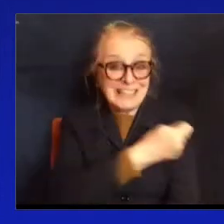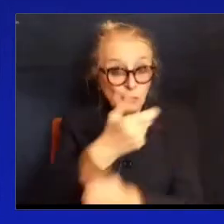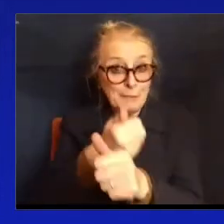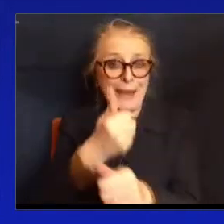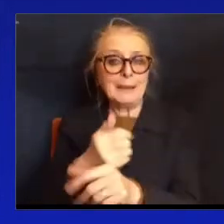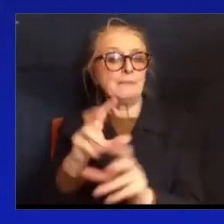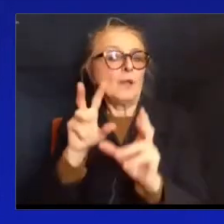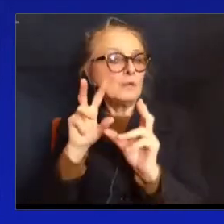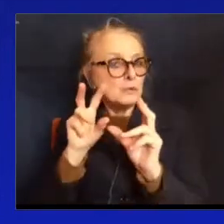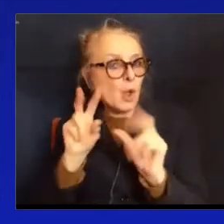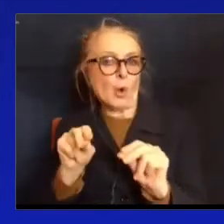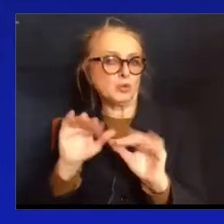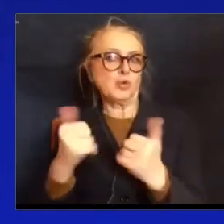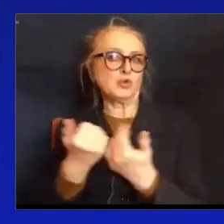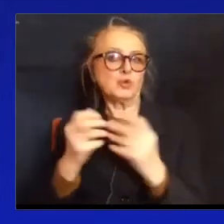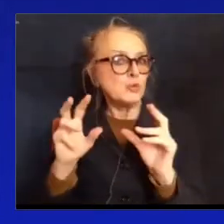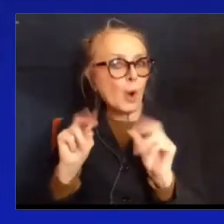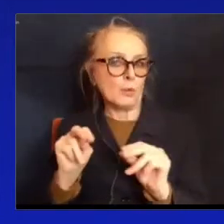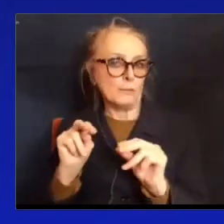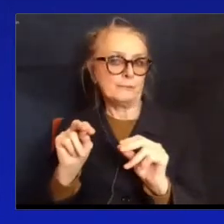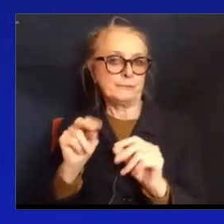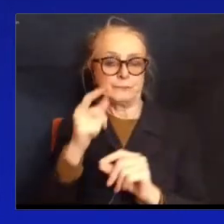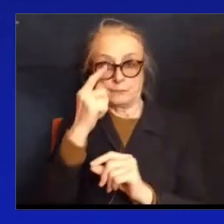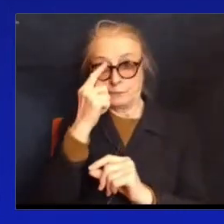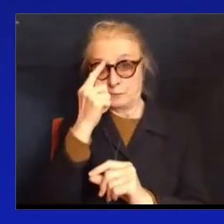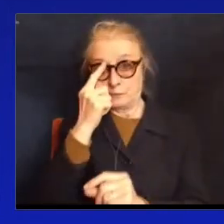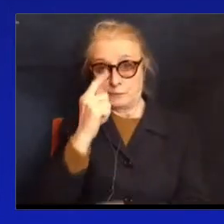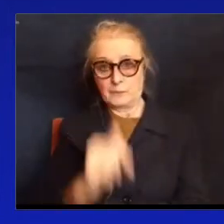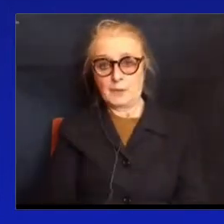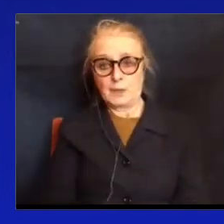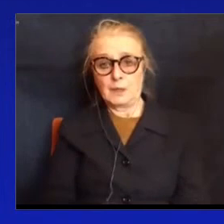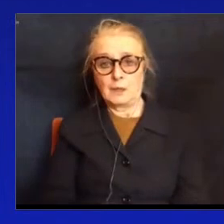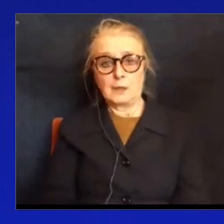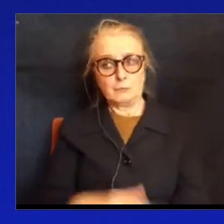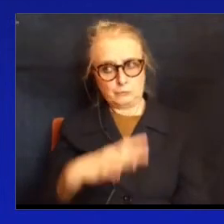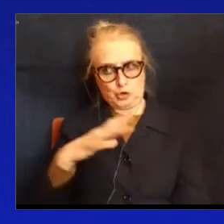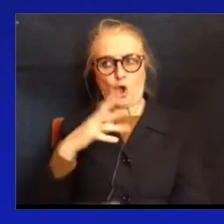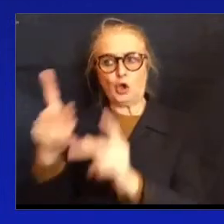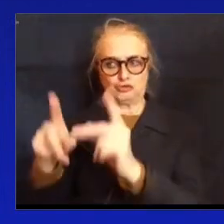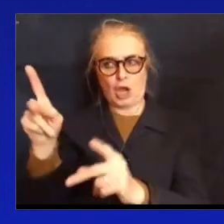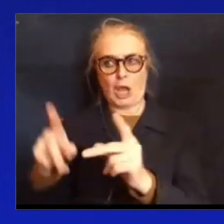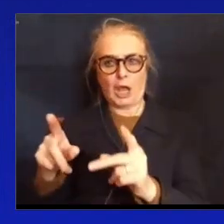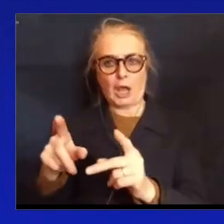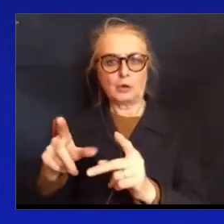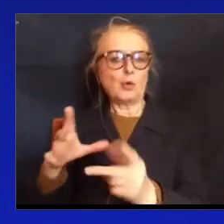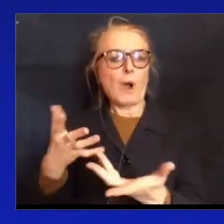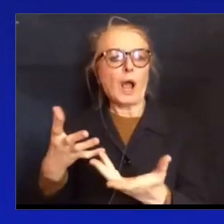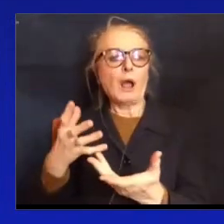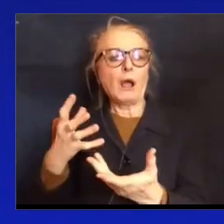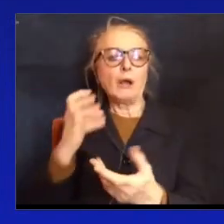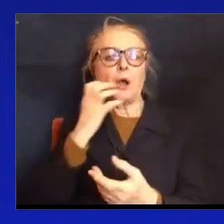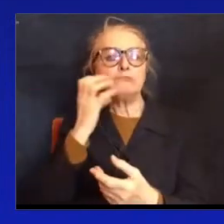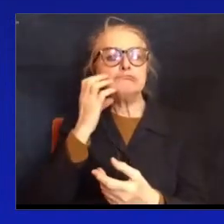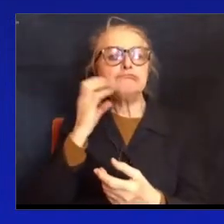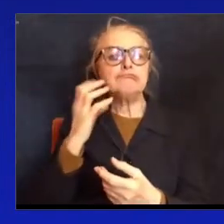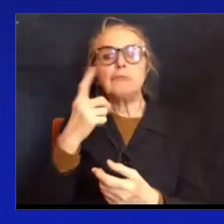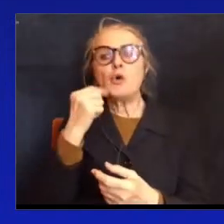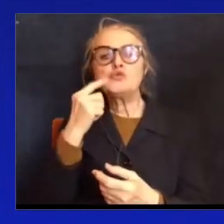about greater redness around the site of injection for lasting for a longer period of time, for example, that you